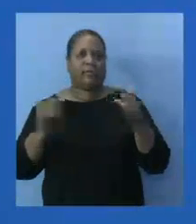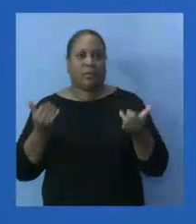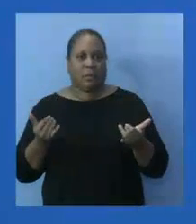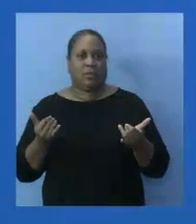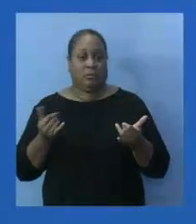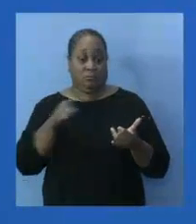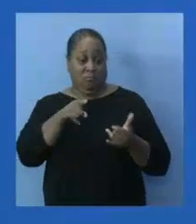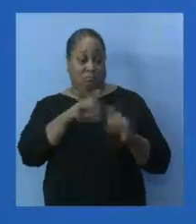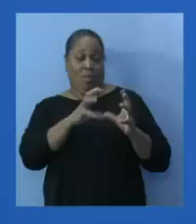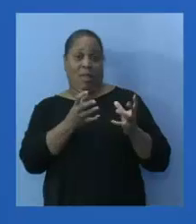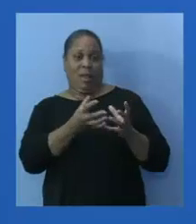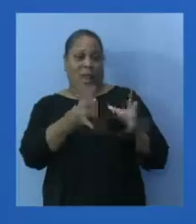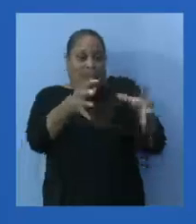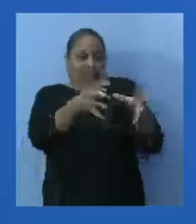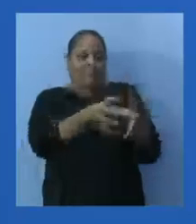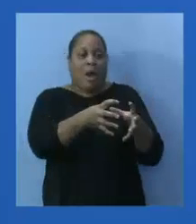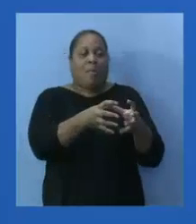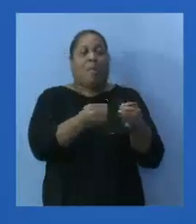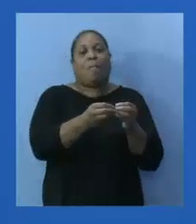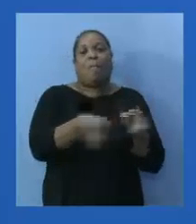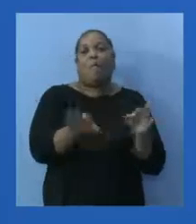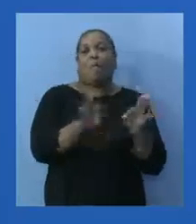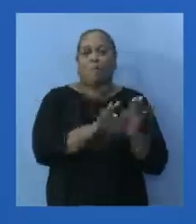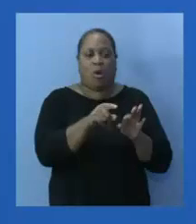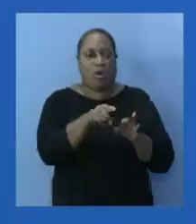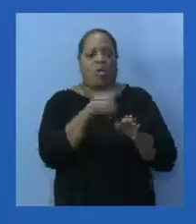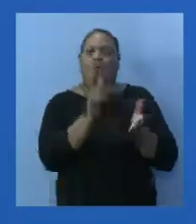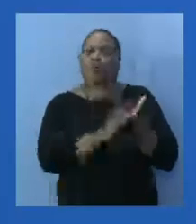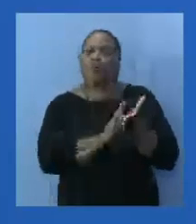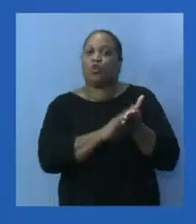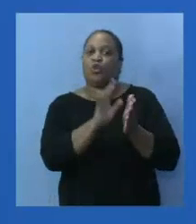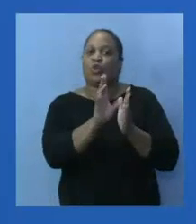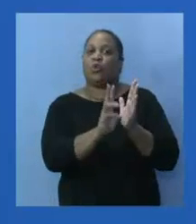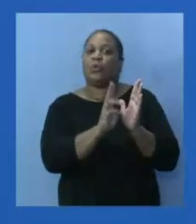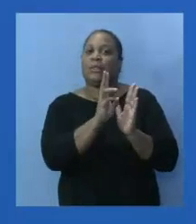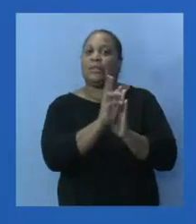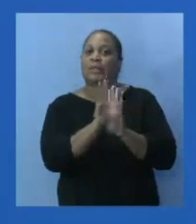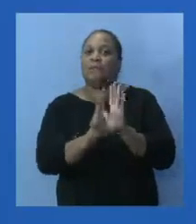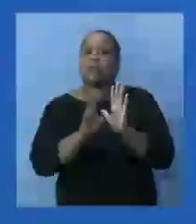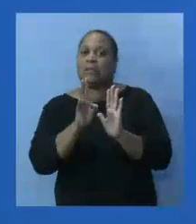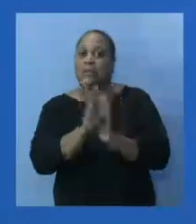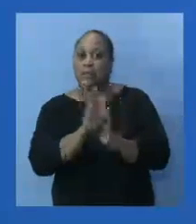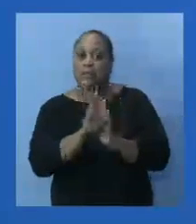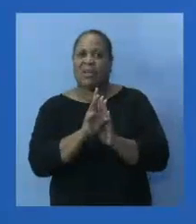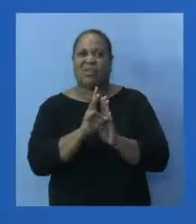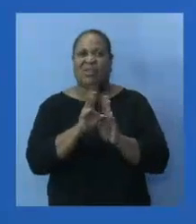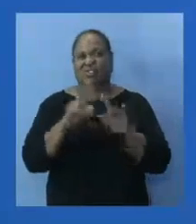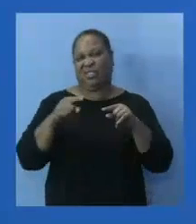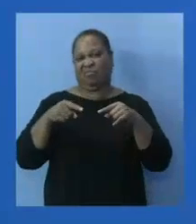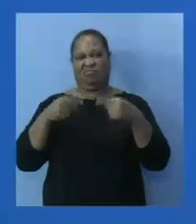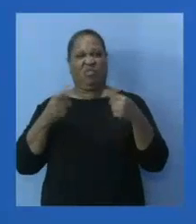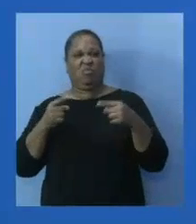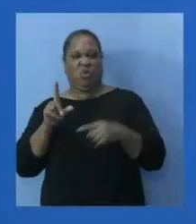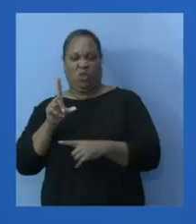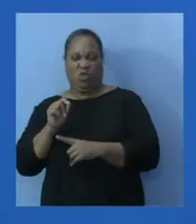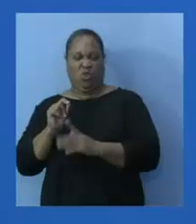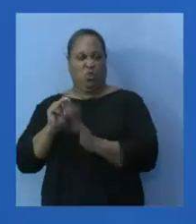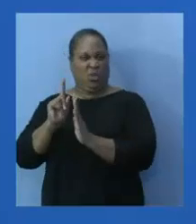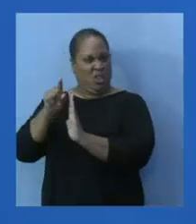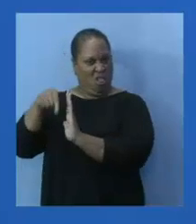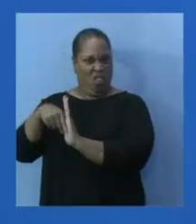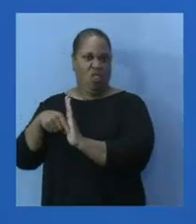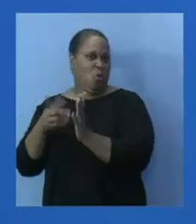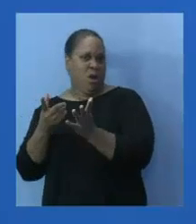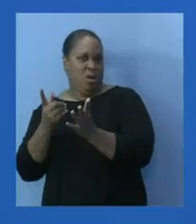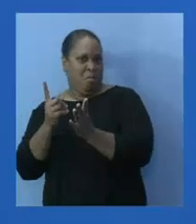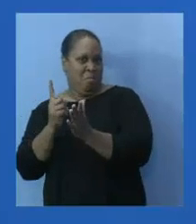in class in a bubble is far more important because they're in school for 6 or 7 hours a day as opposed to 20 or 30 minutes to be on a bus. Okay,